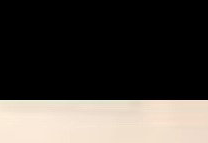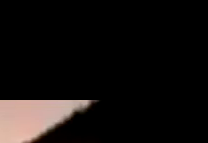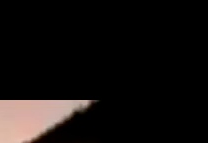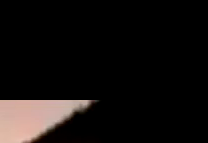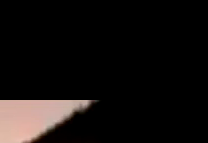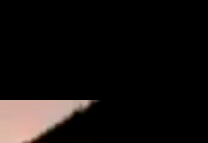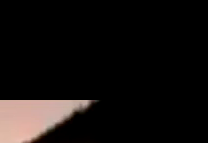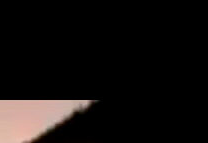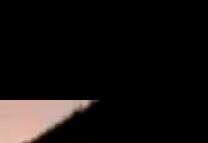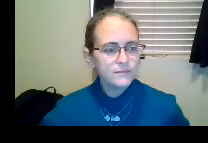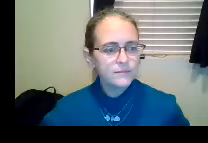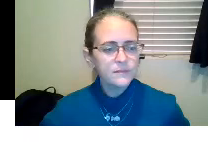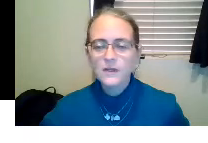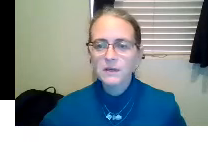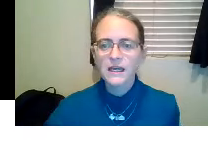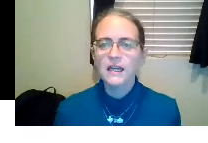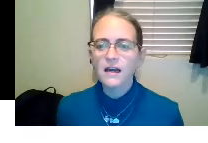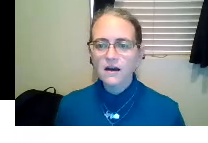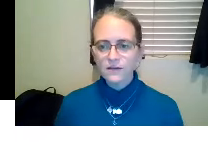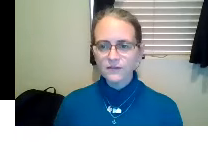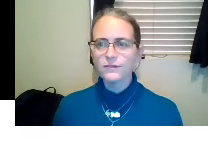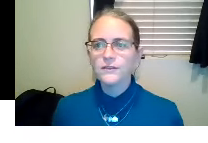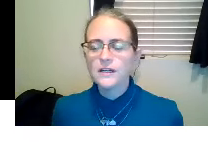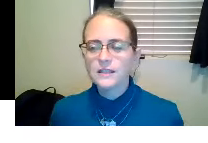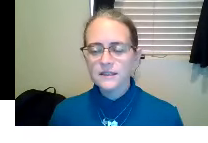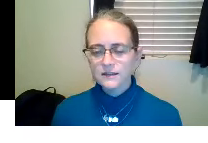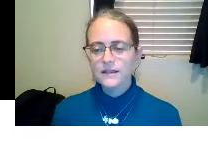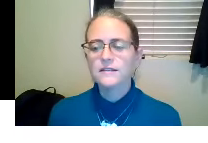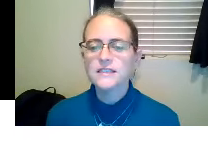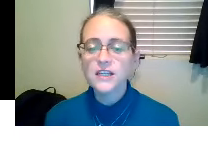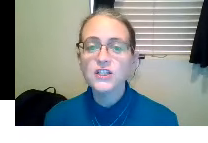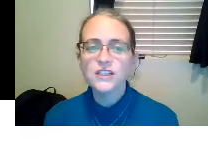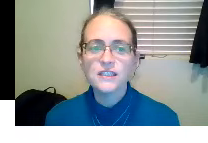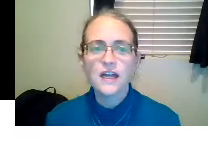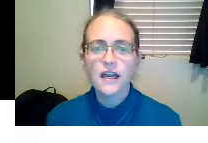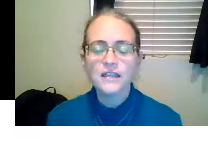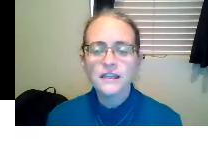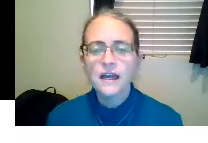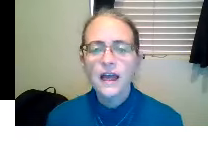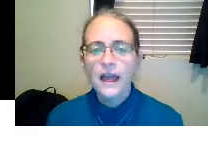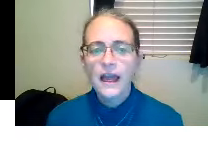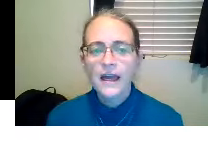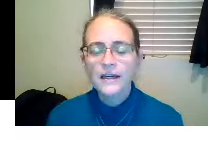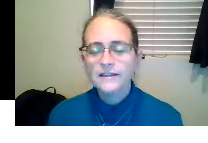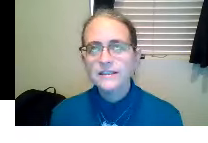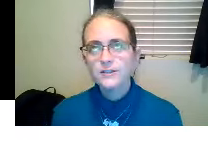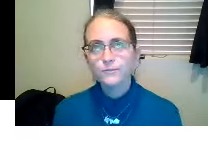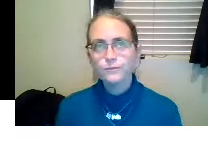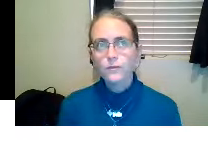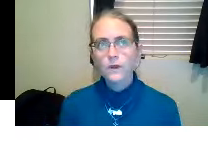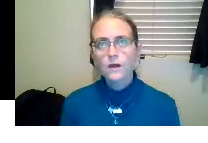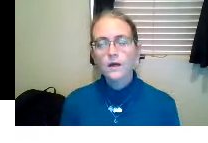Thank you. No problem. The beginning of the discussion tonight,